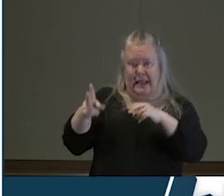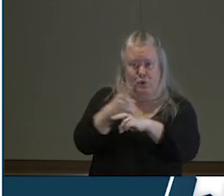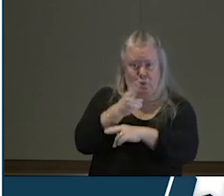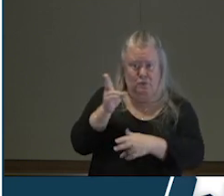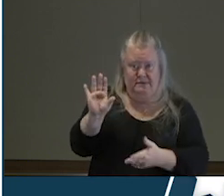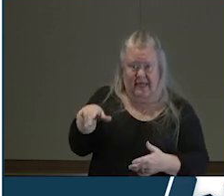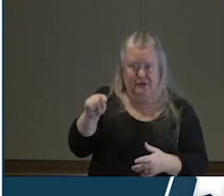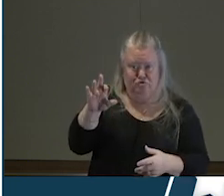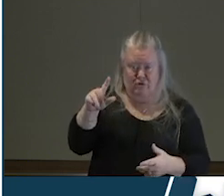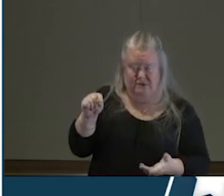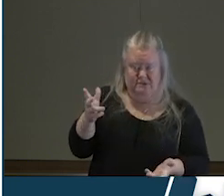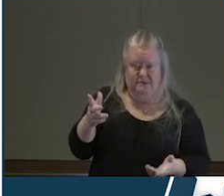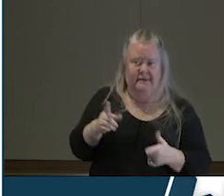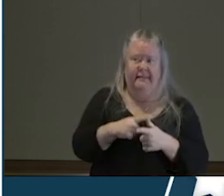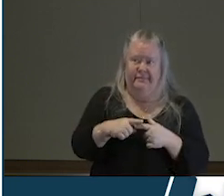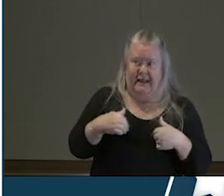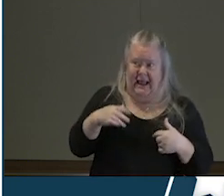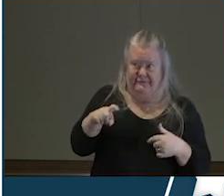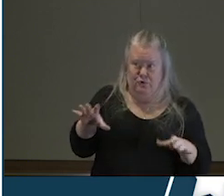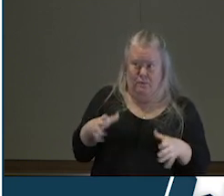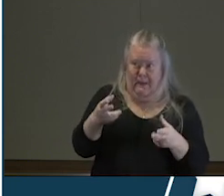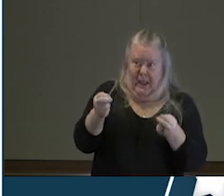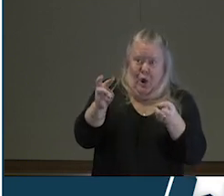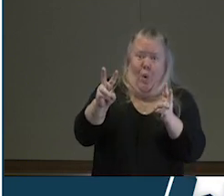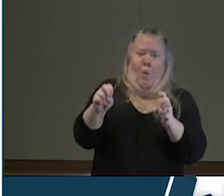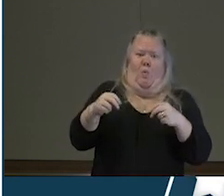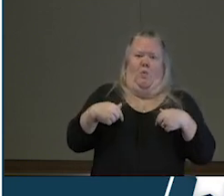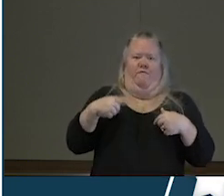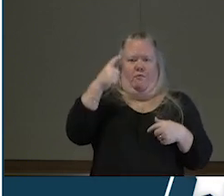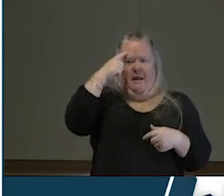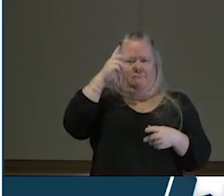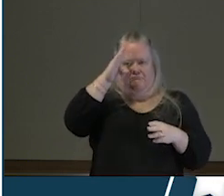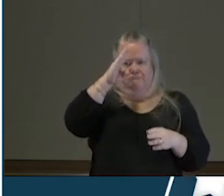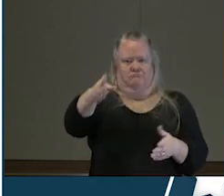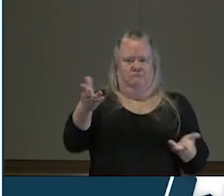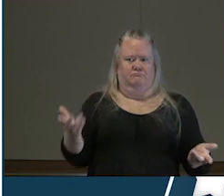it. And, then I got to do my own just for peace of mind.